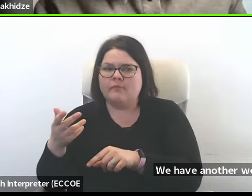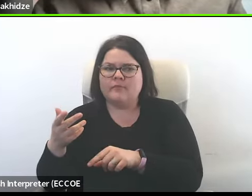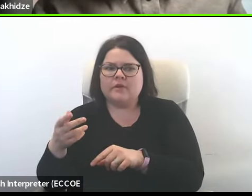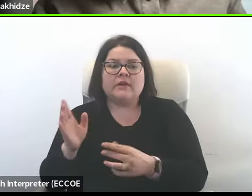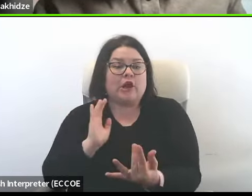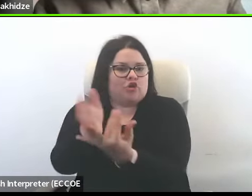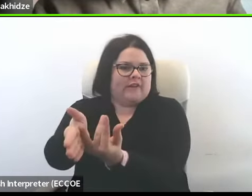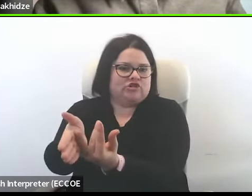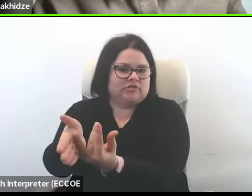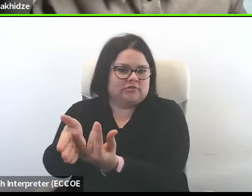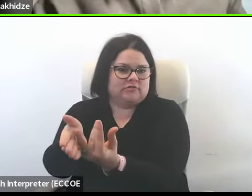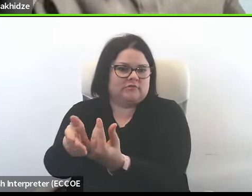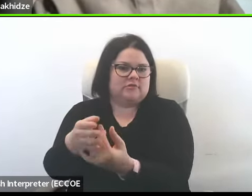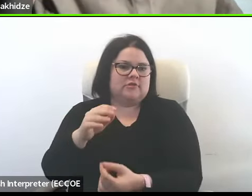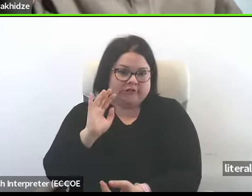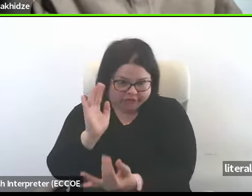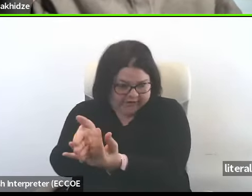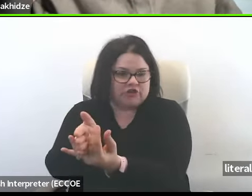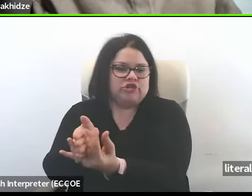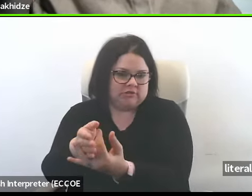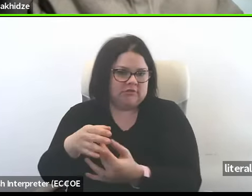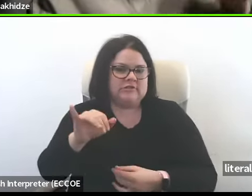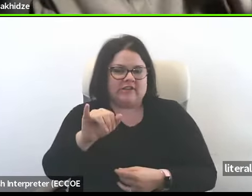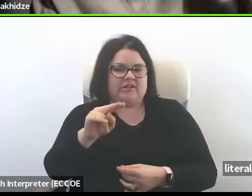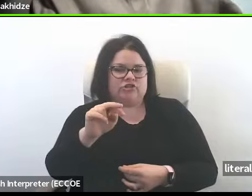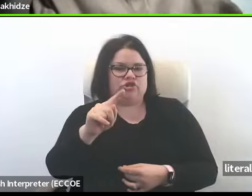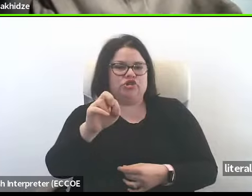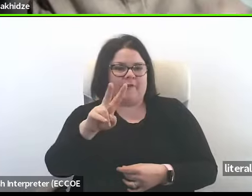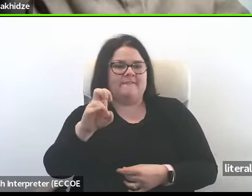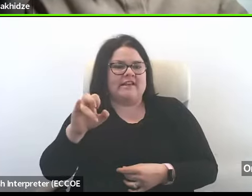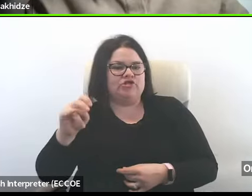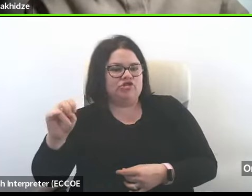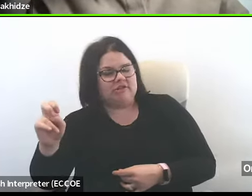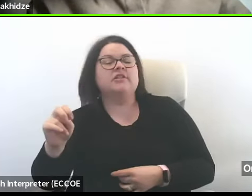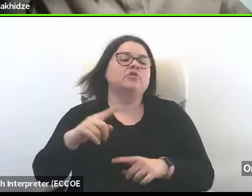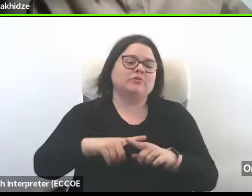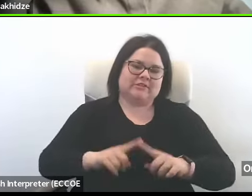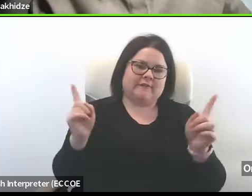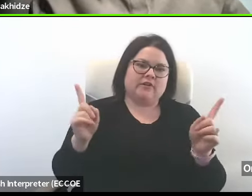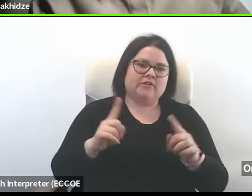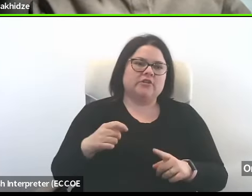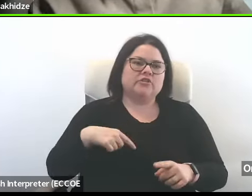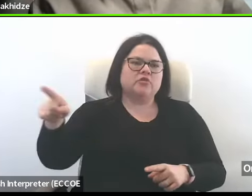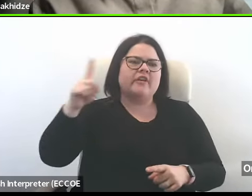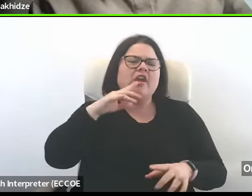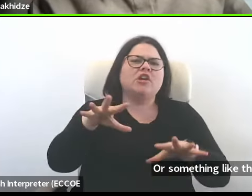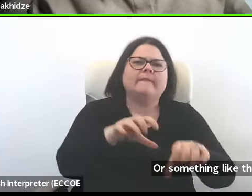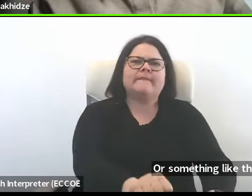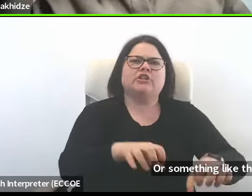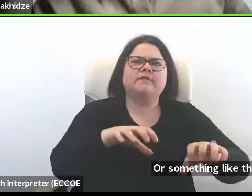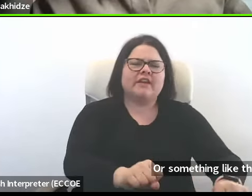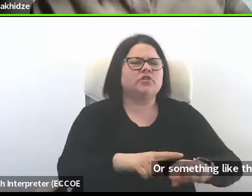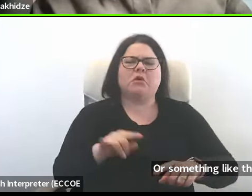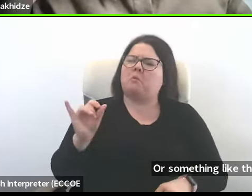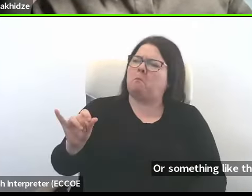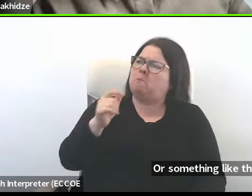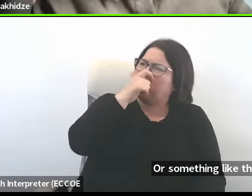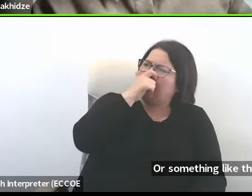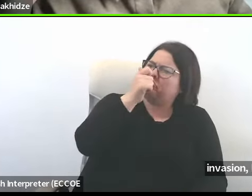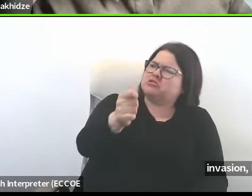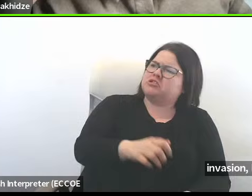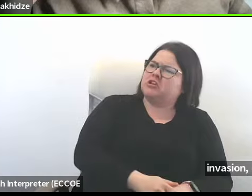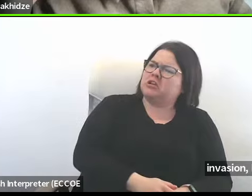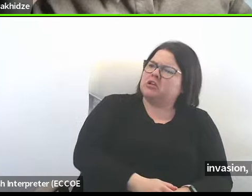intervention. Or something like this. When I was started to hear this invasion, I said, interesting. I'm researching